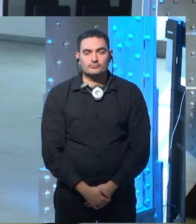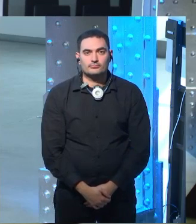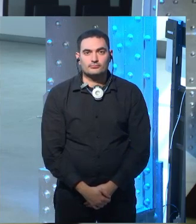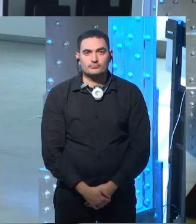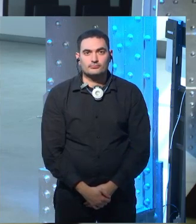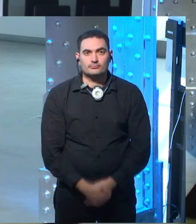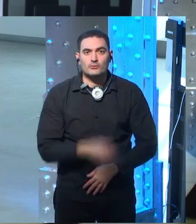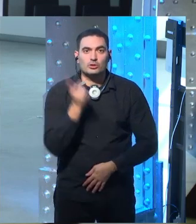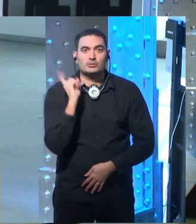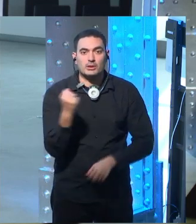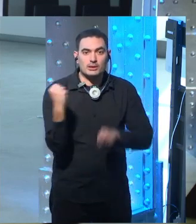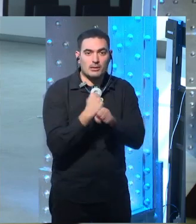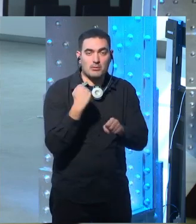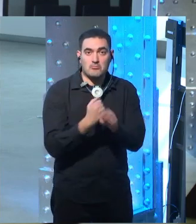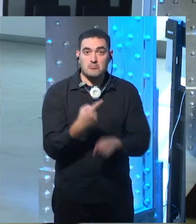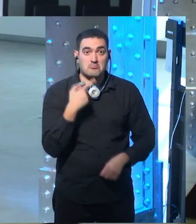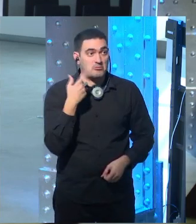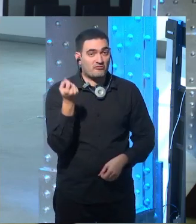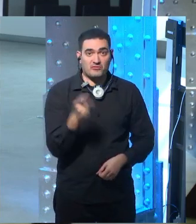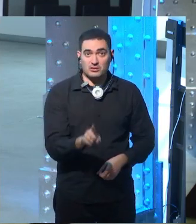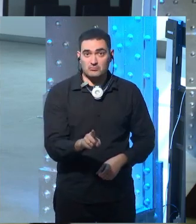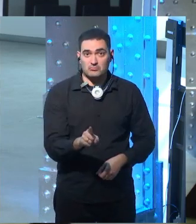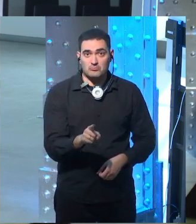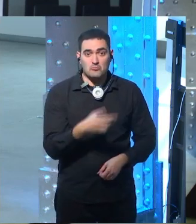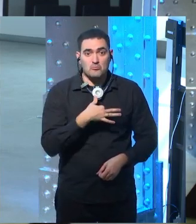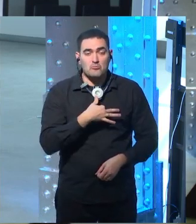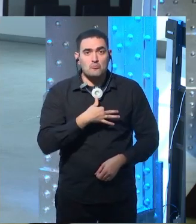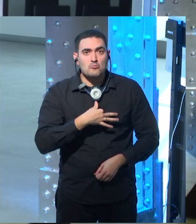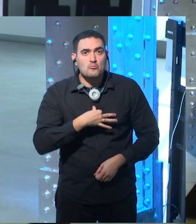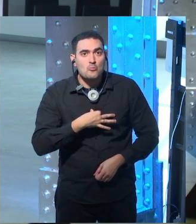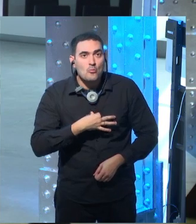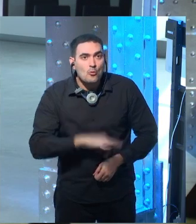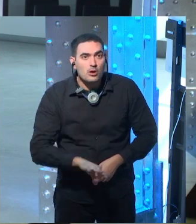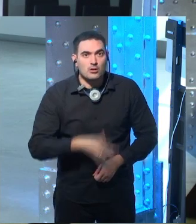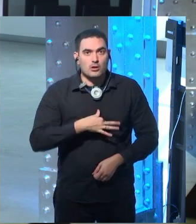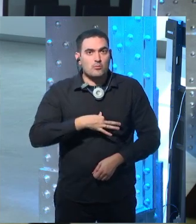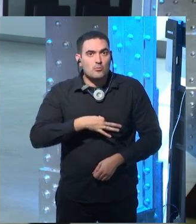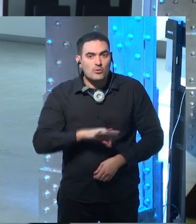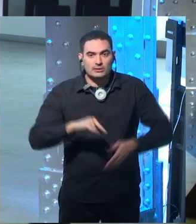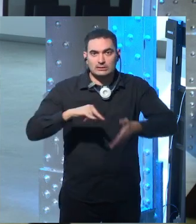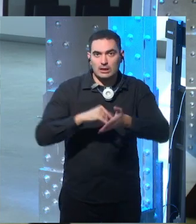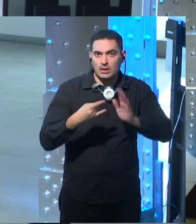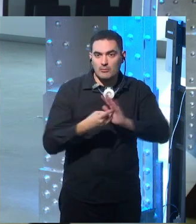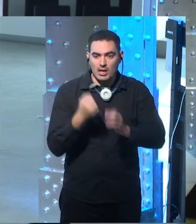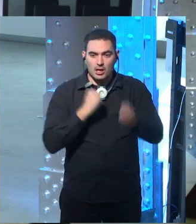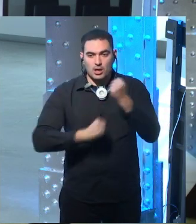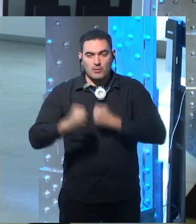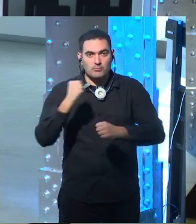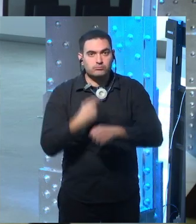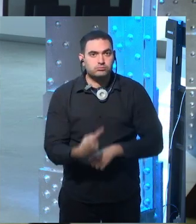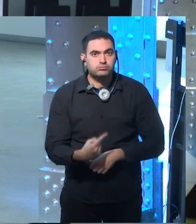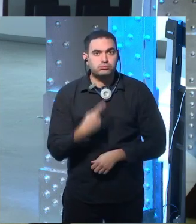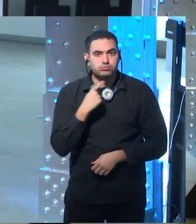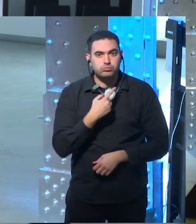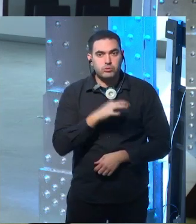jobs. We are at risk at losing sort of the economic system that brought us our fortunes since the Industrial